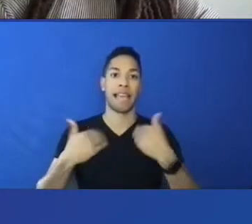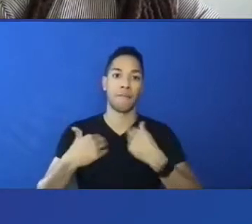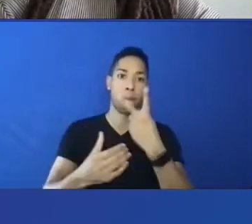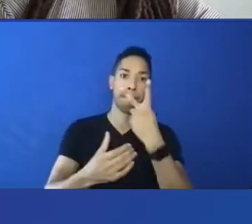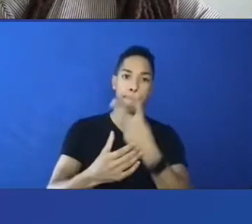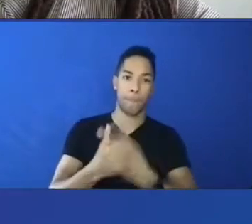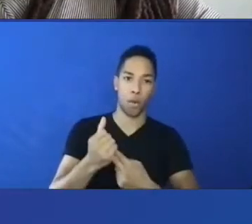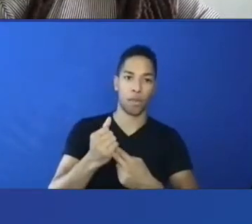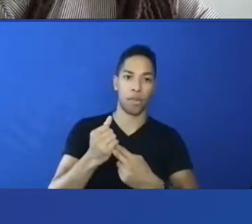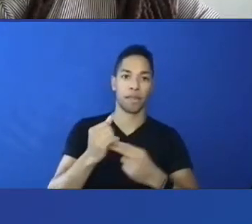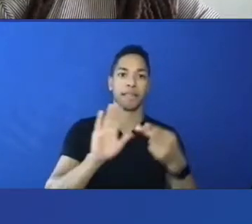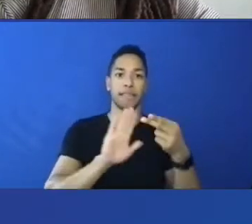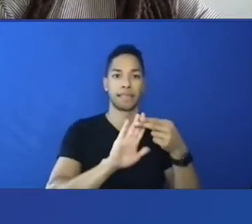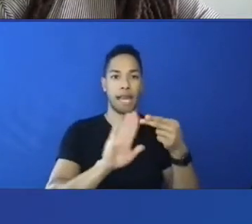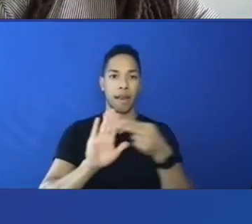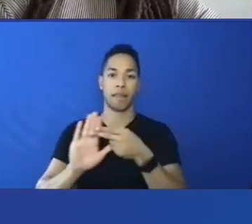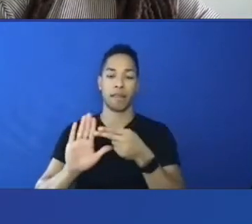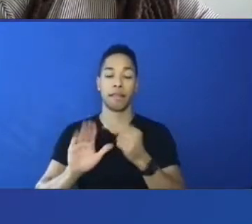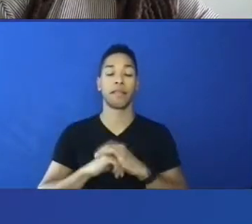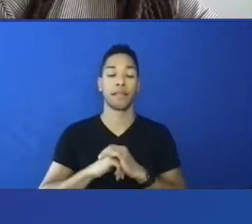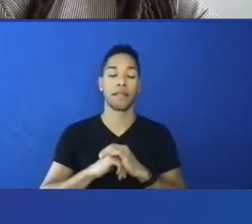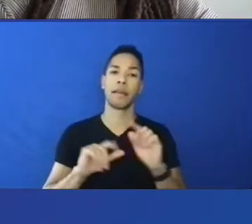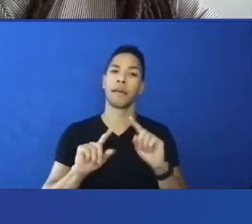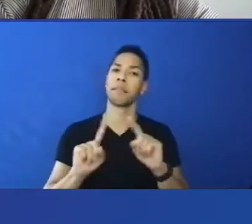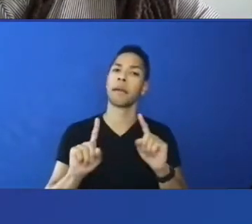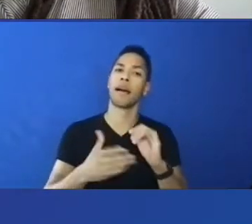artistic was one that felt